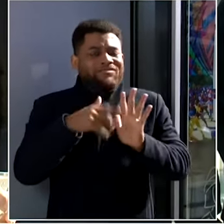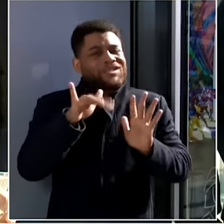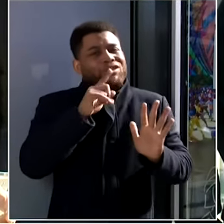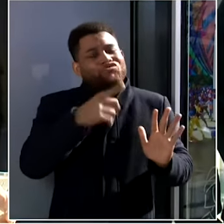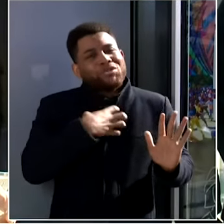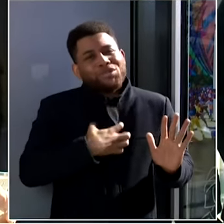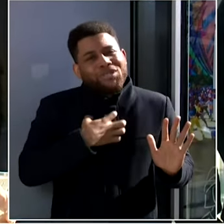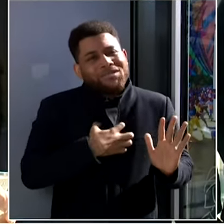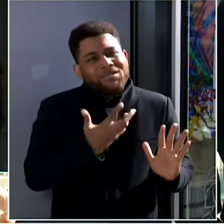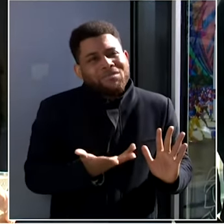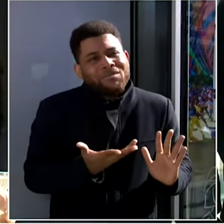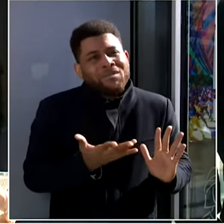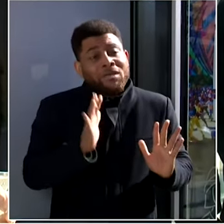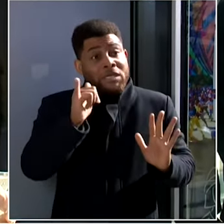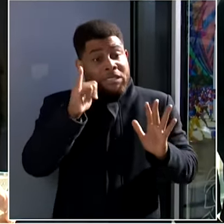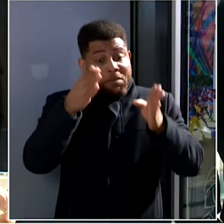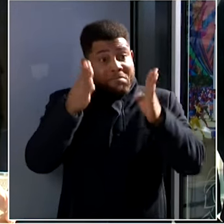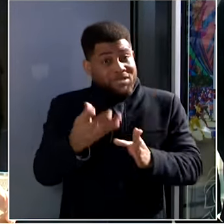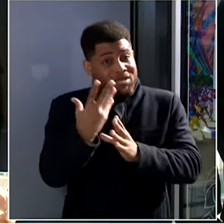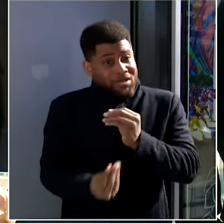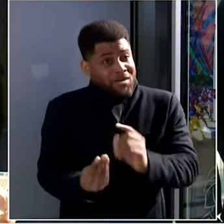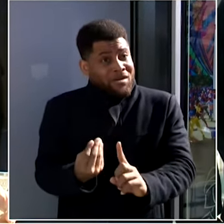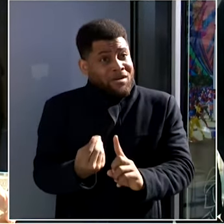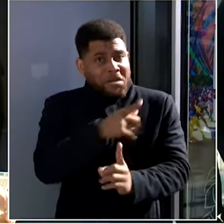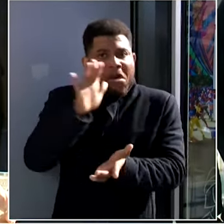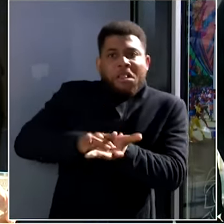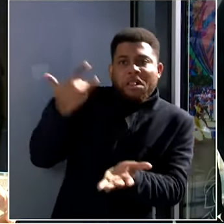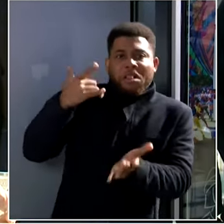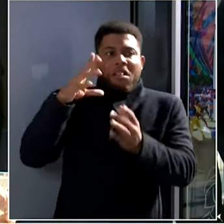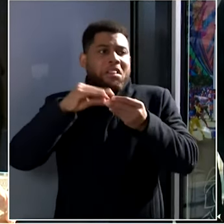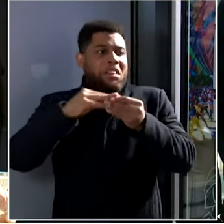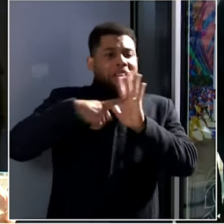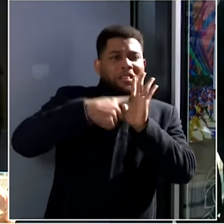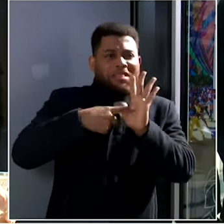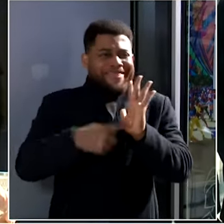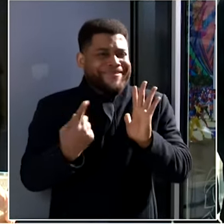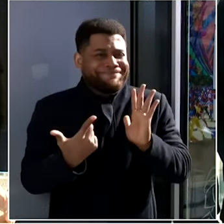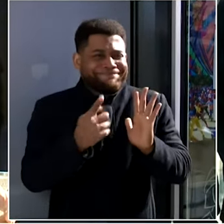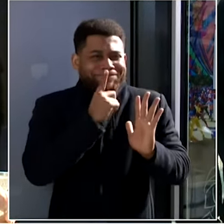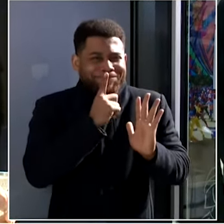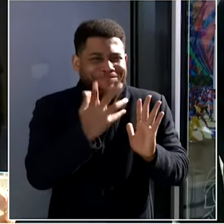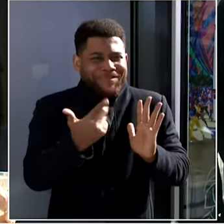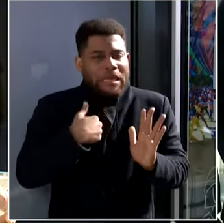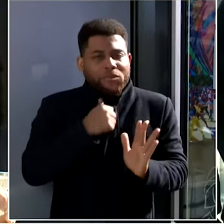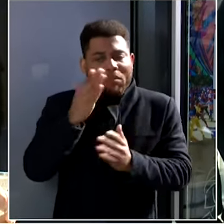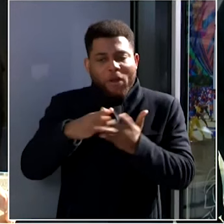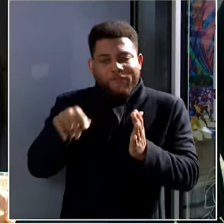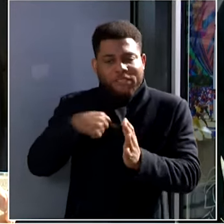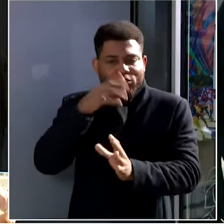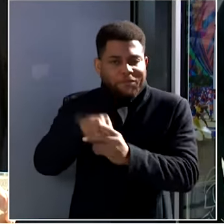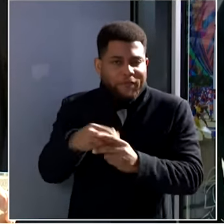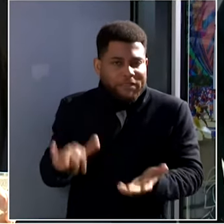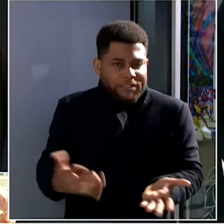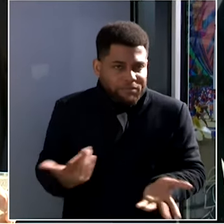this person's death in that way, and we won't engage in it. Mayor, I wanted to ask about the nomination